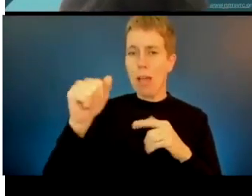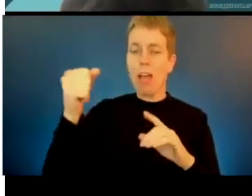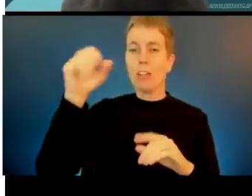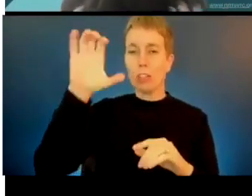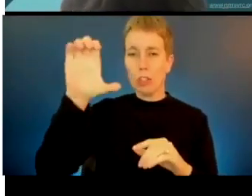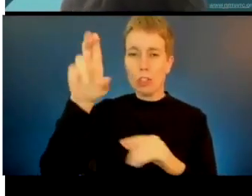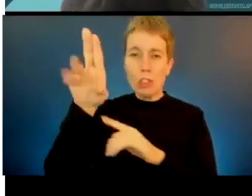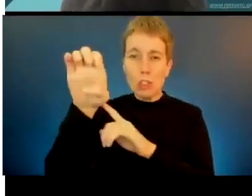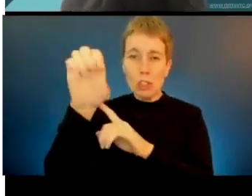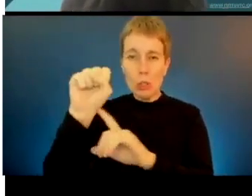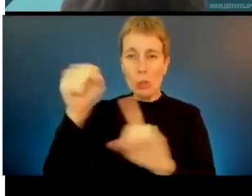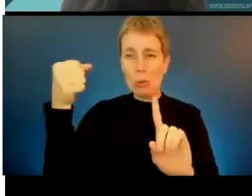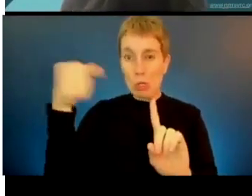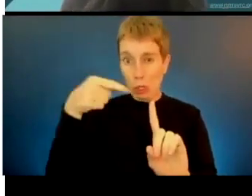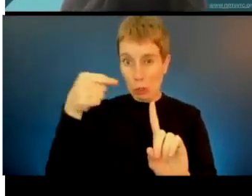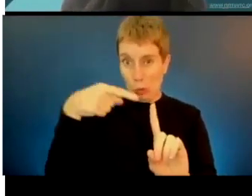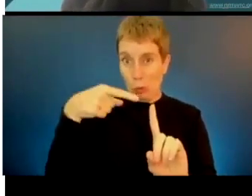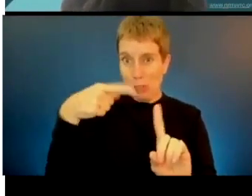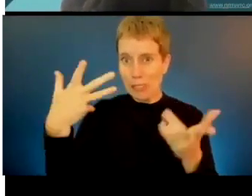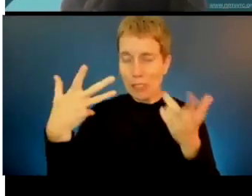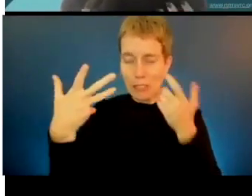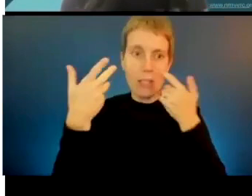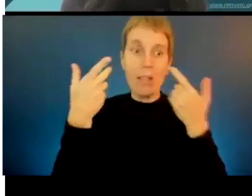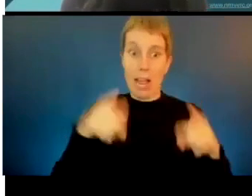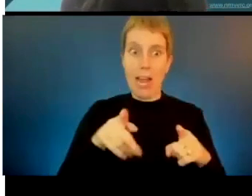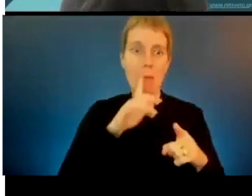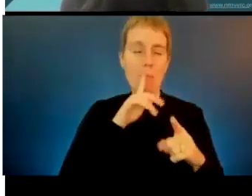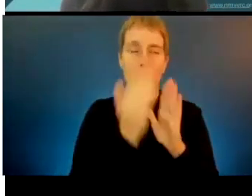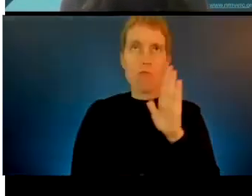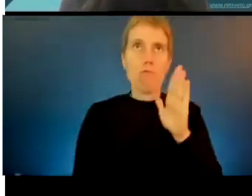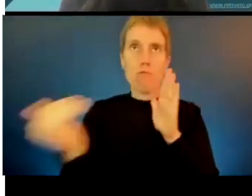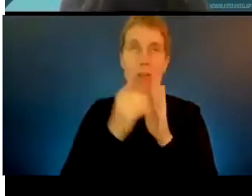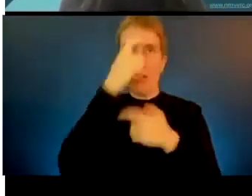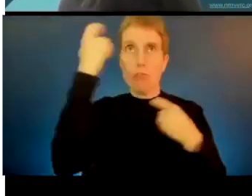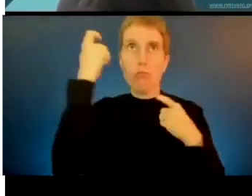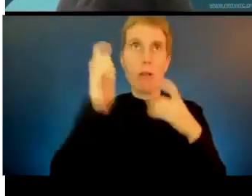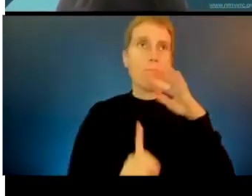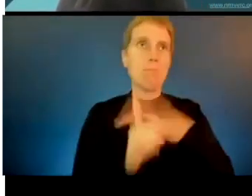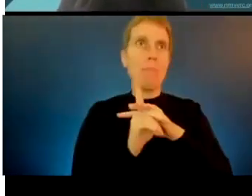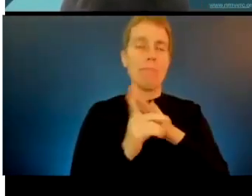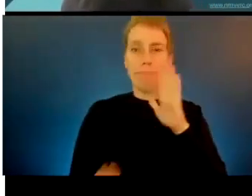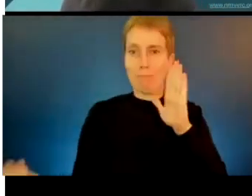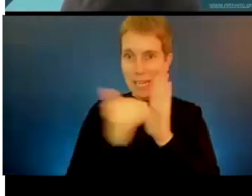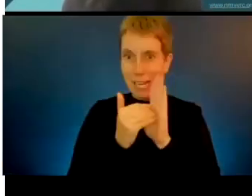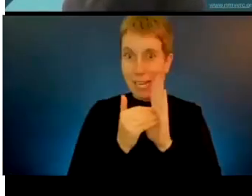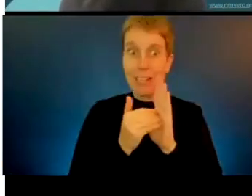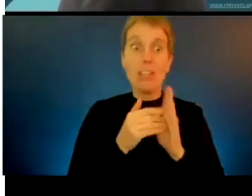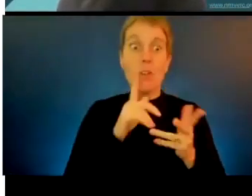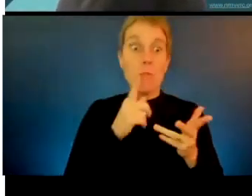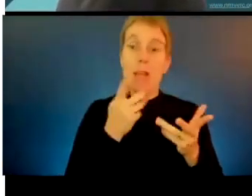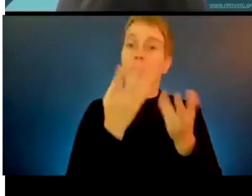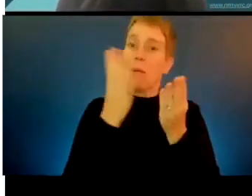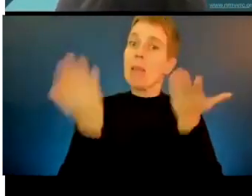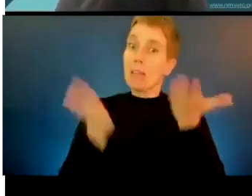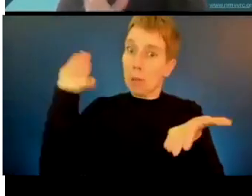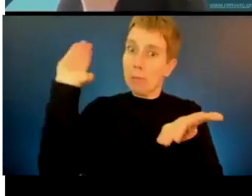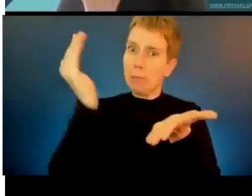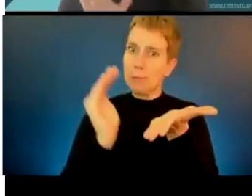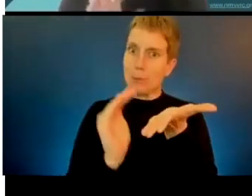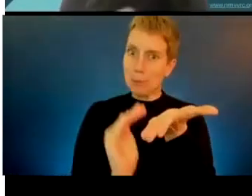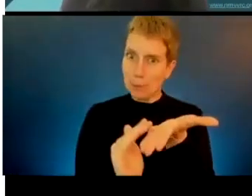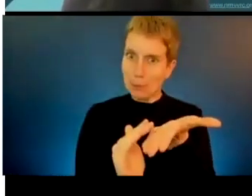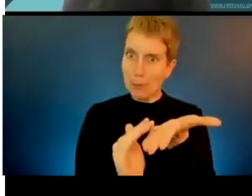lot of these symptoms that we've all talked about can tend to come up again. So it's important to make sure that we understand